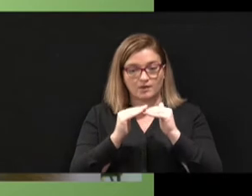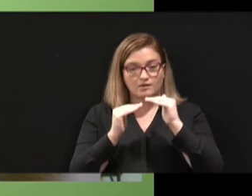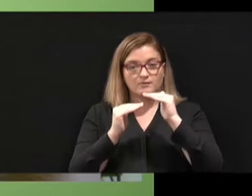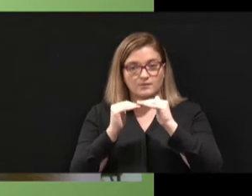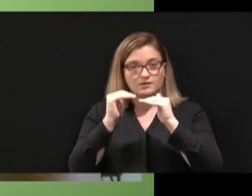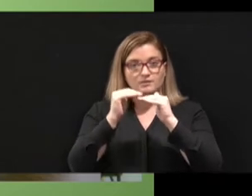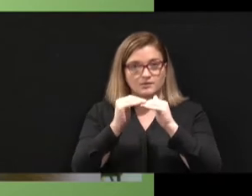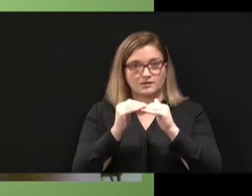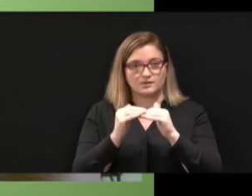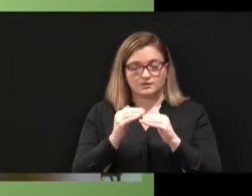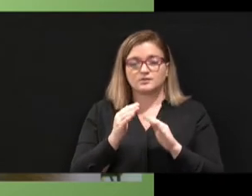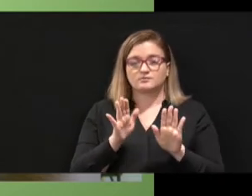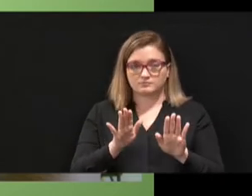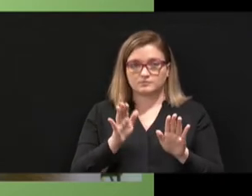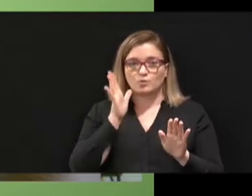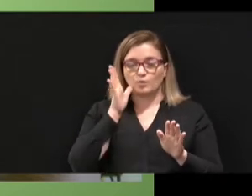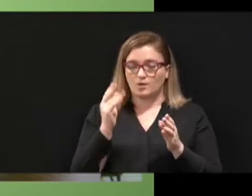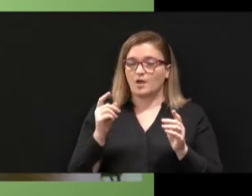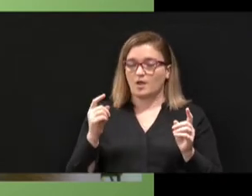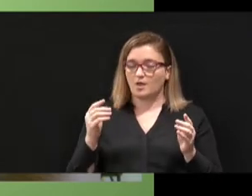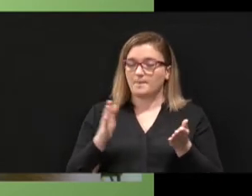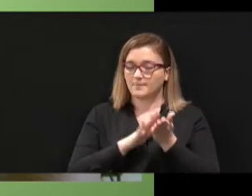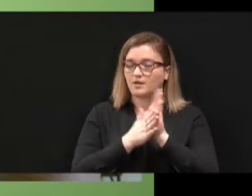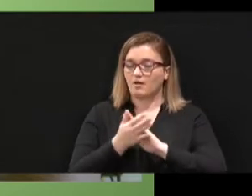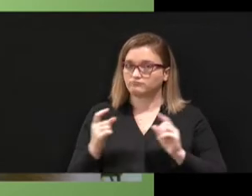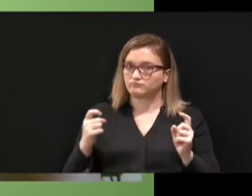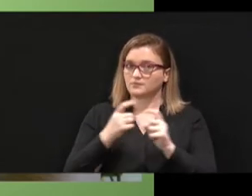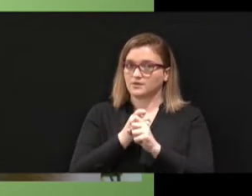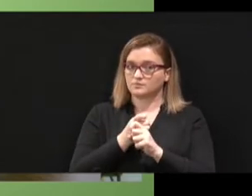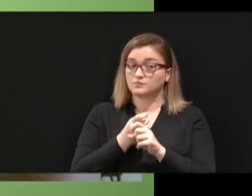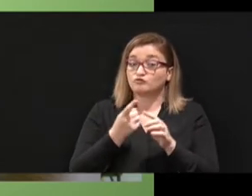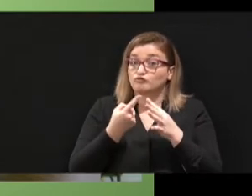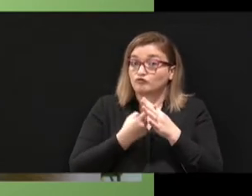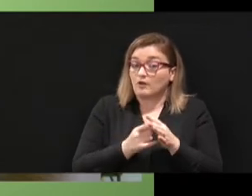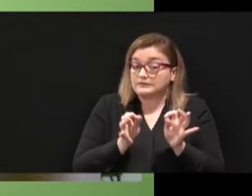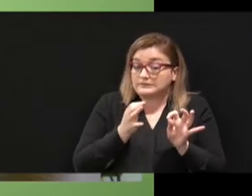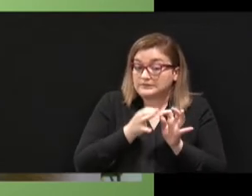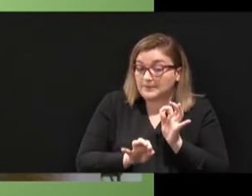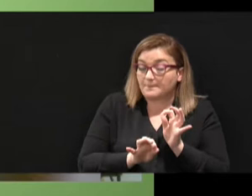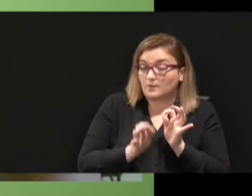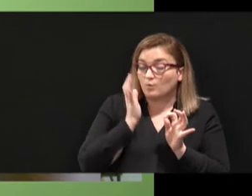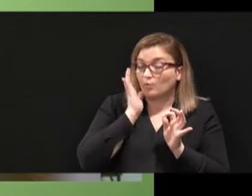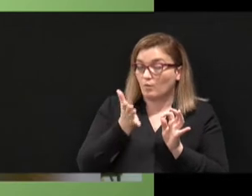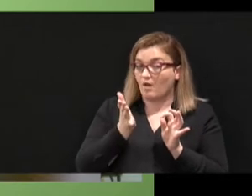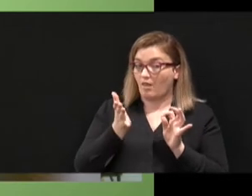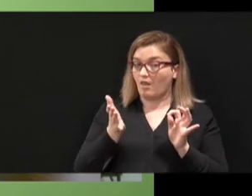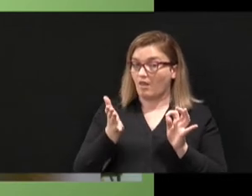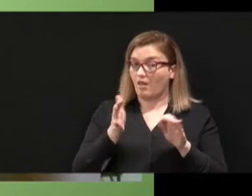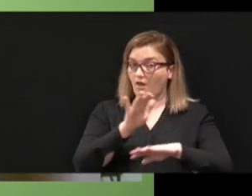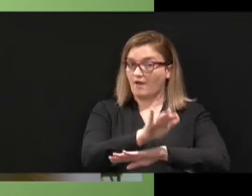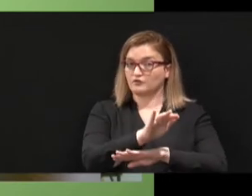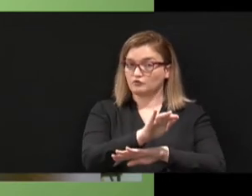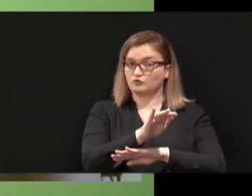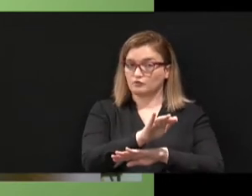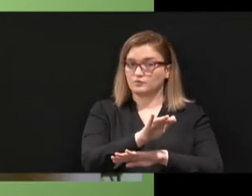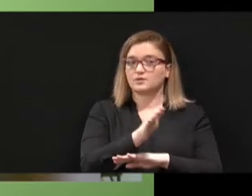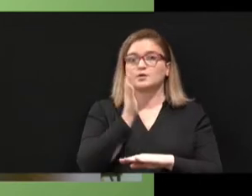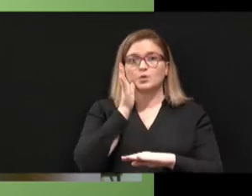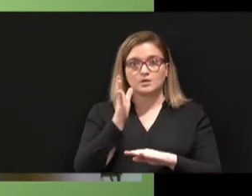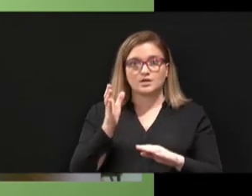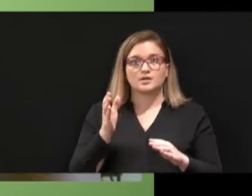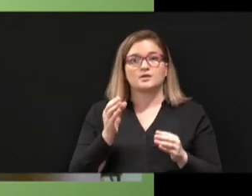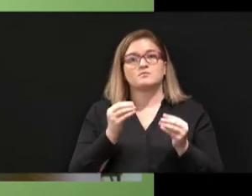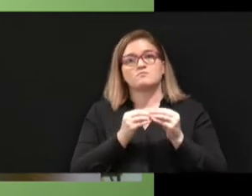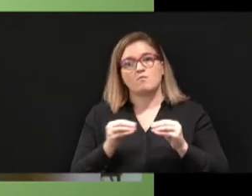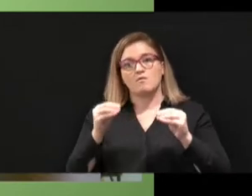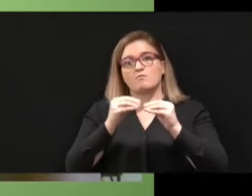as we will do with your lessons this week. We'll start simple this afternoon with your deck, and we'll get more and more